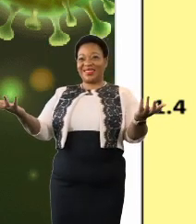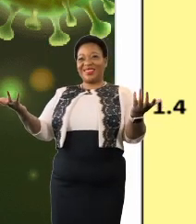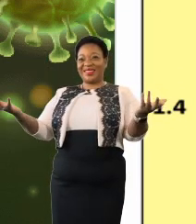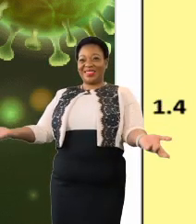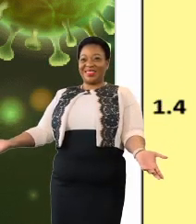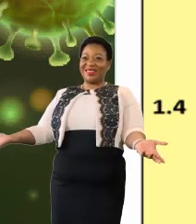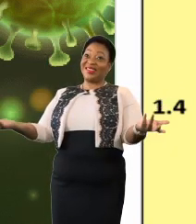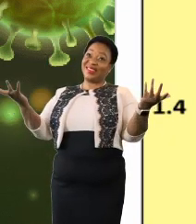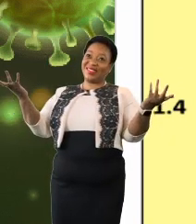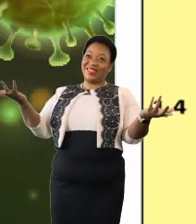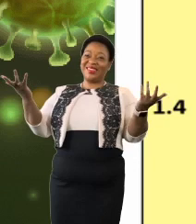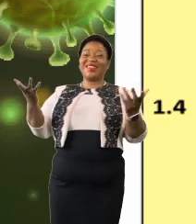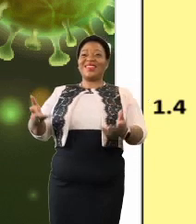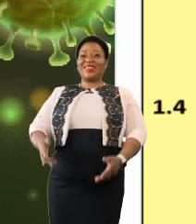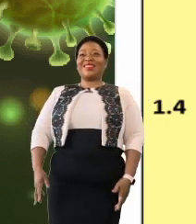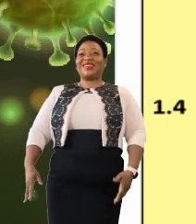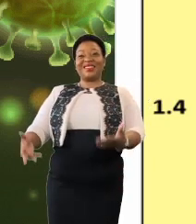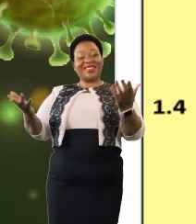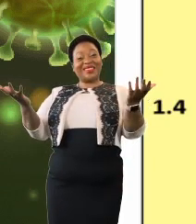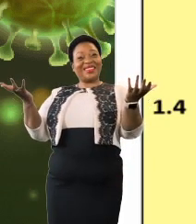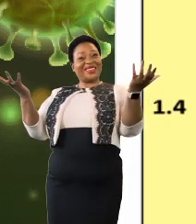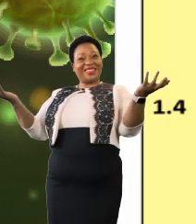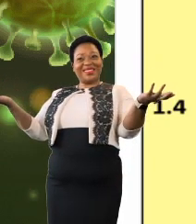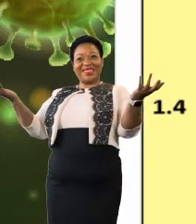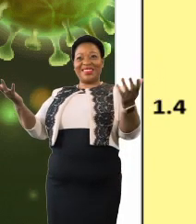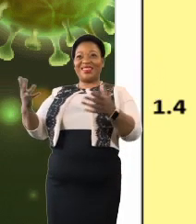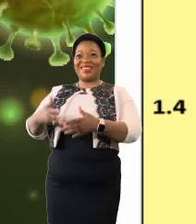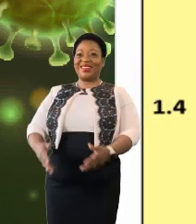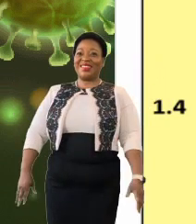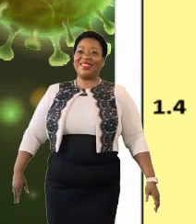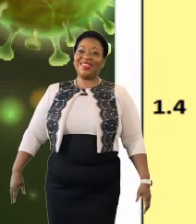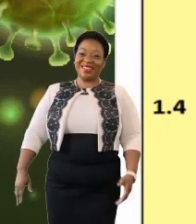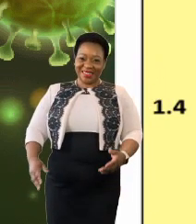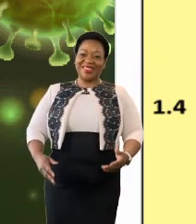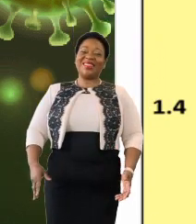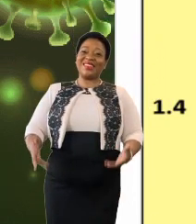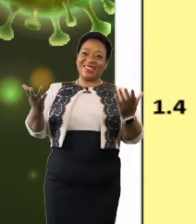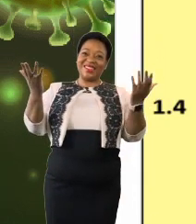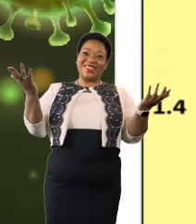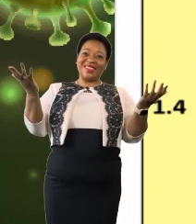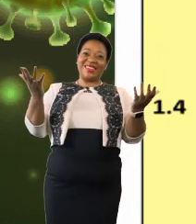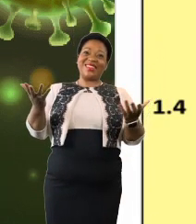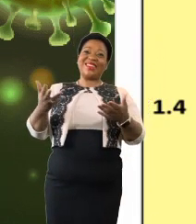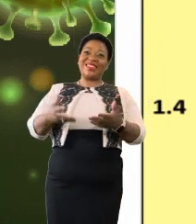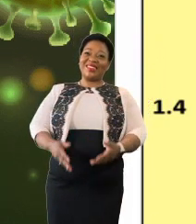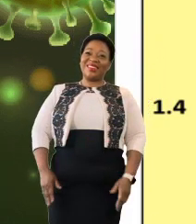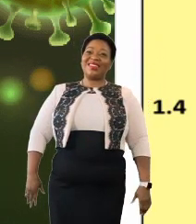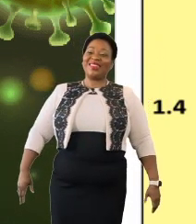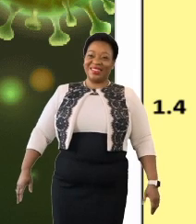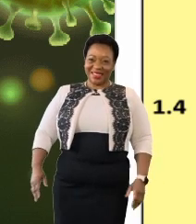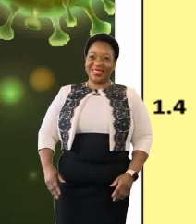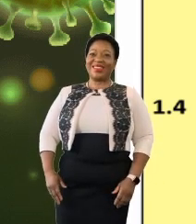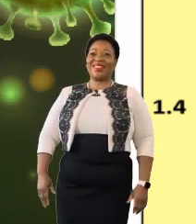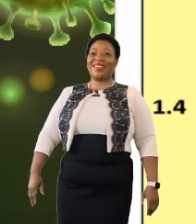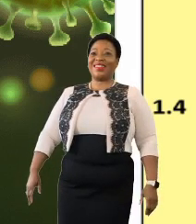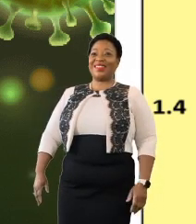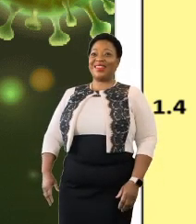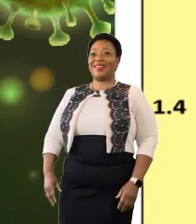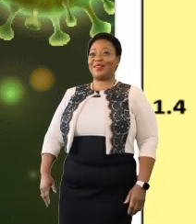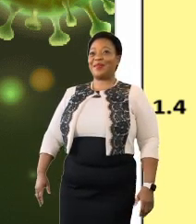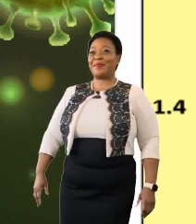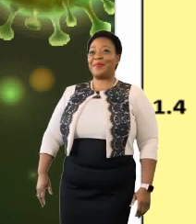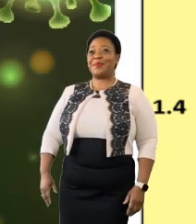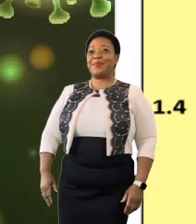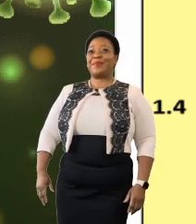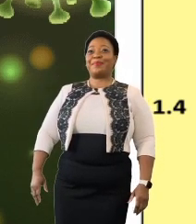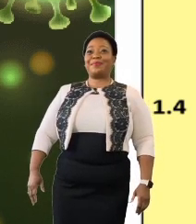maybe highlight or focus on the red wording in the presentation itself. And it is to say that as much as we